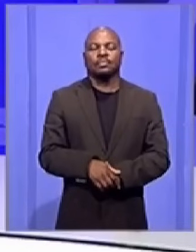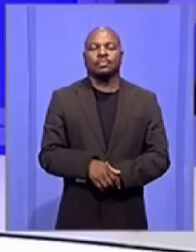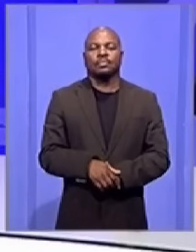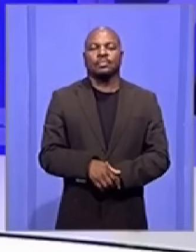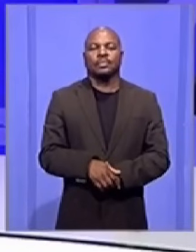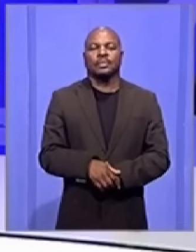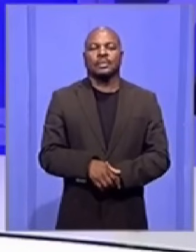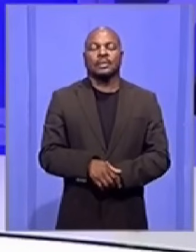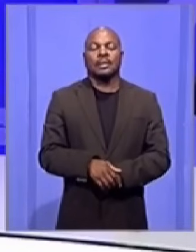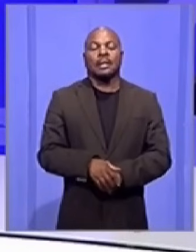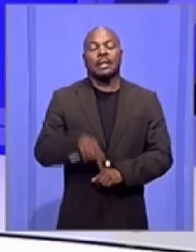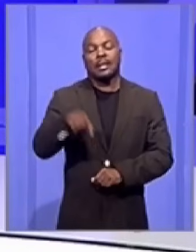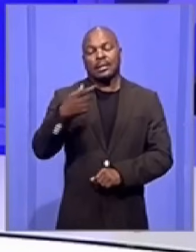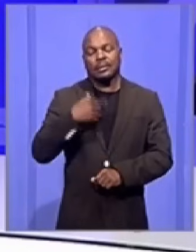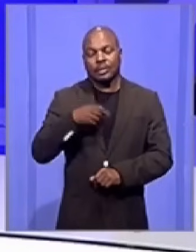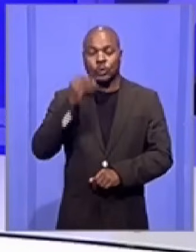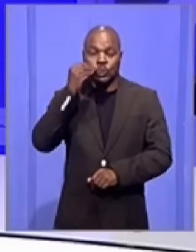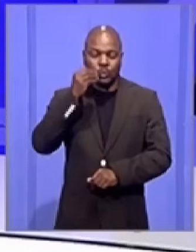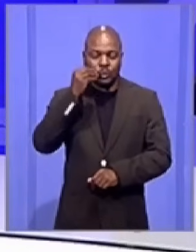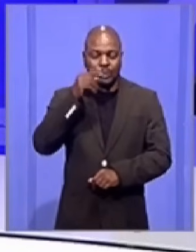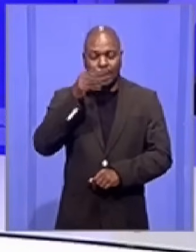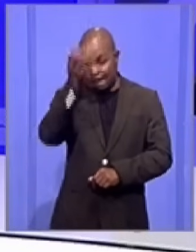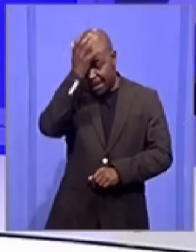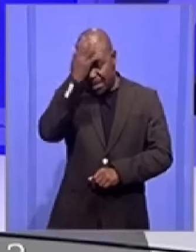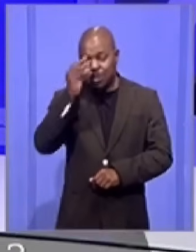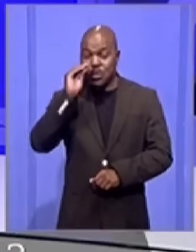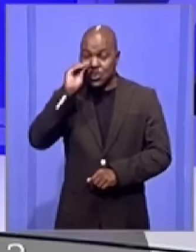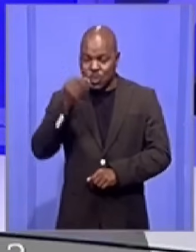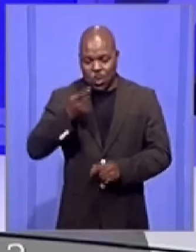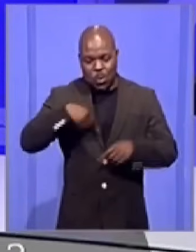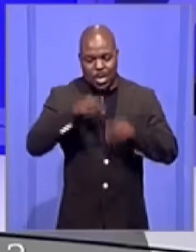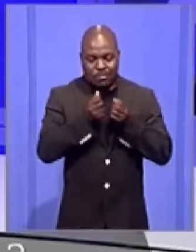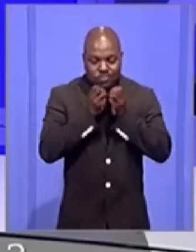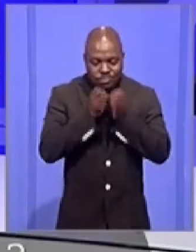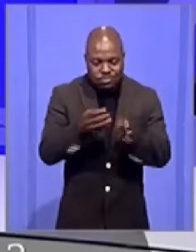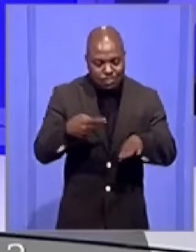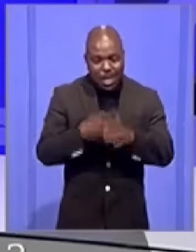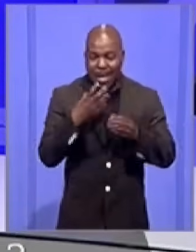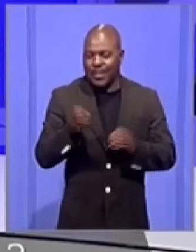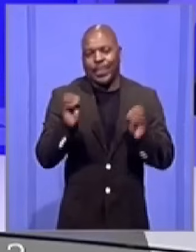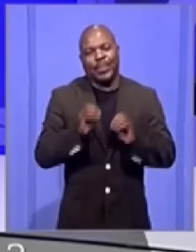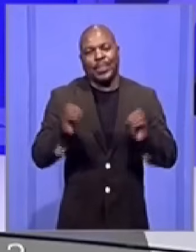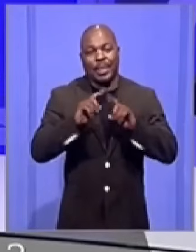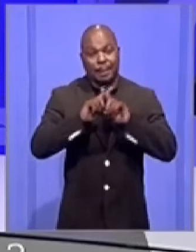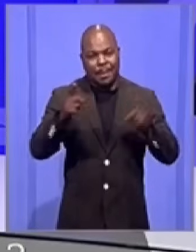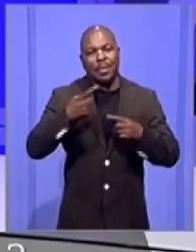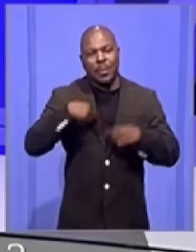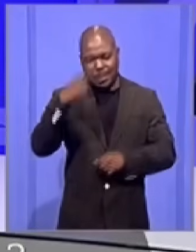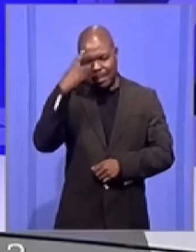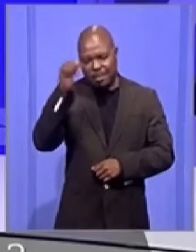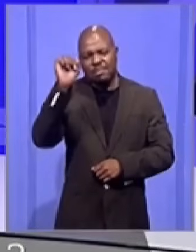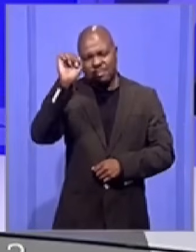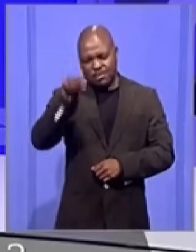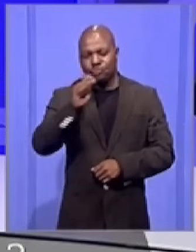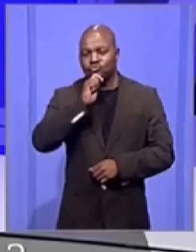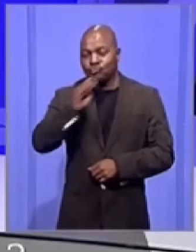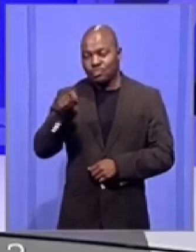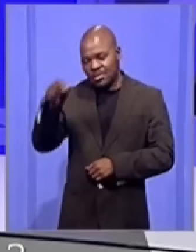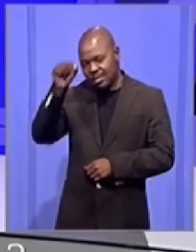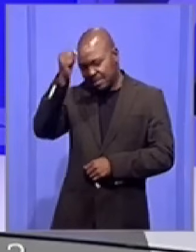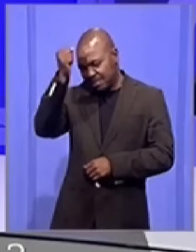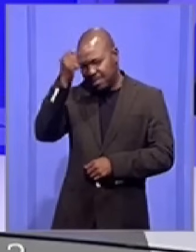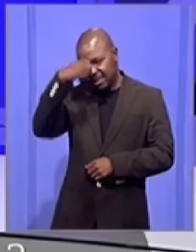Re le ba se hlopha sa ditaba tsa Sepedi ge ile ditaola tsona ga re natso e fela re a dumela gore di Springboks di